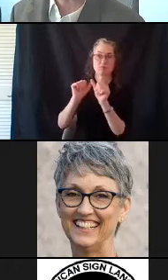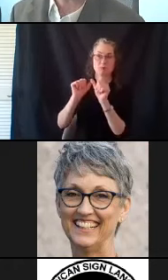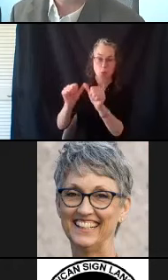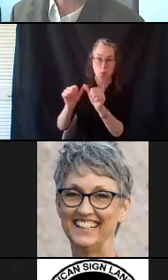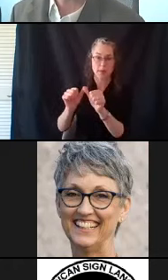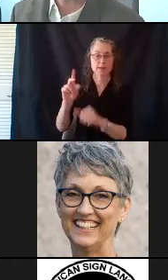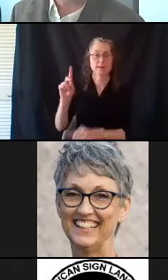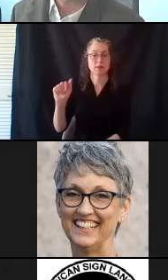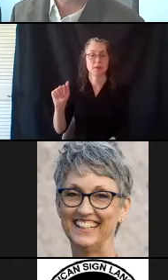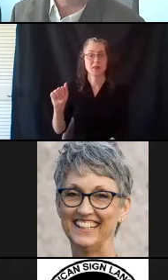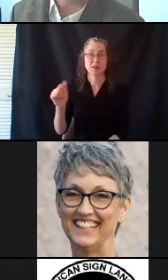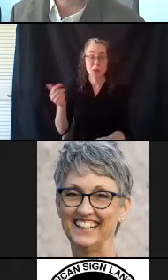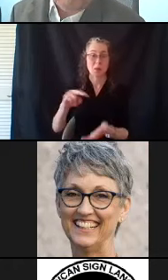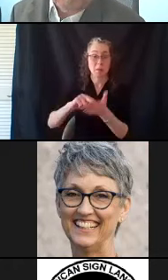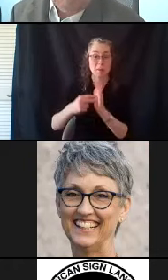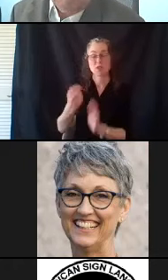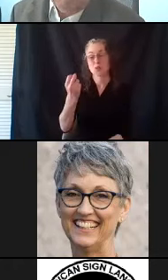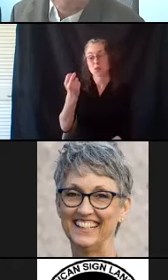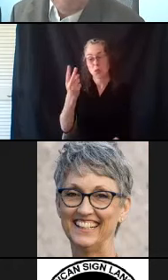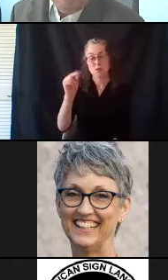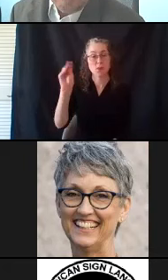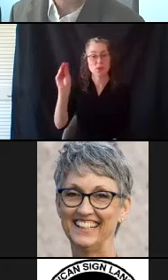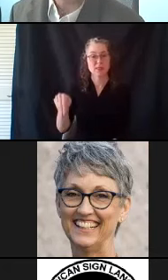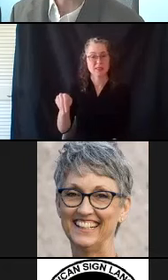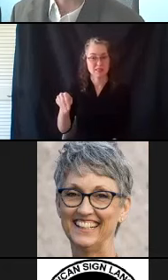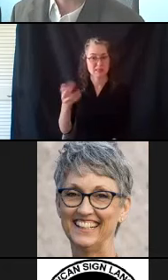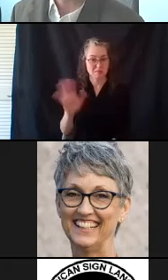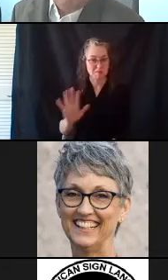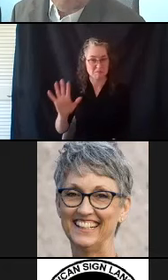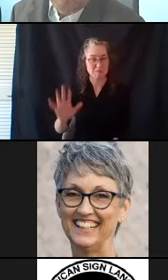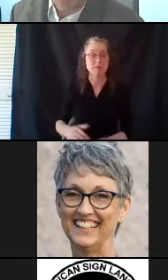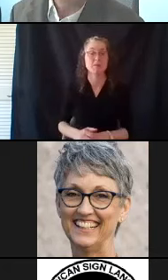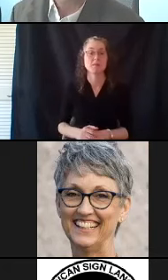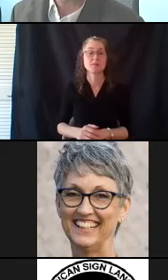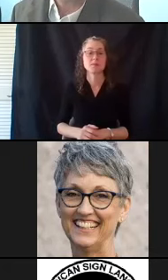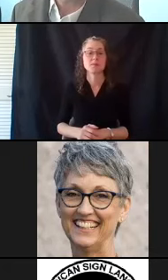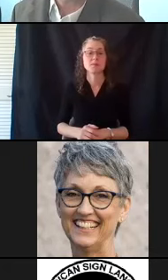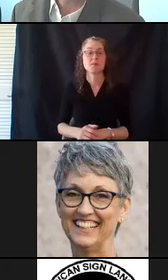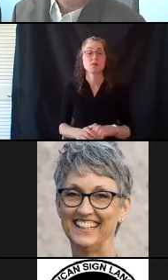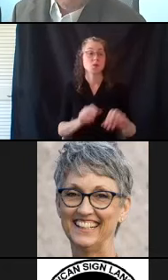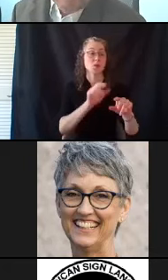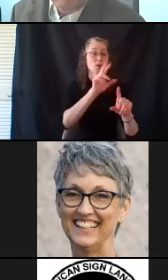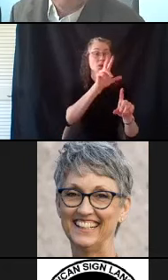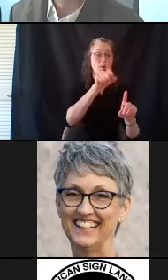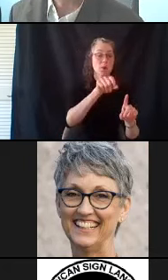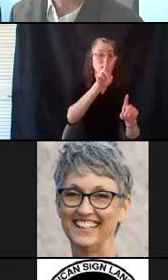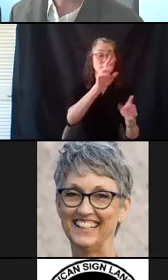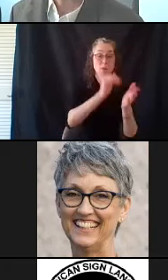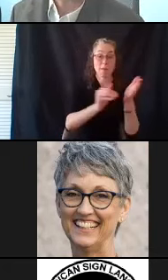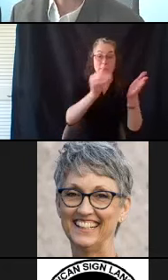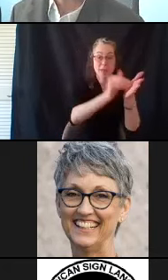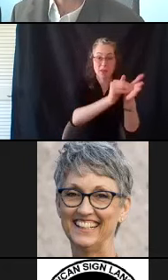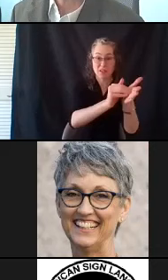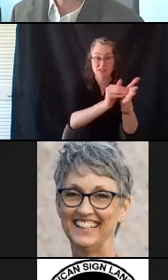just under 12% of the population. And this figure of 3.2 million is actually the